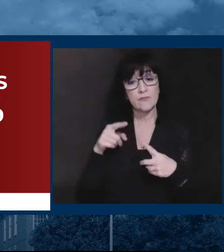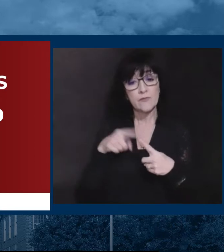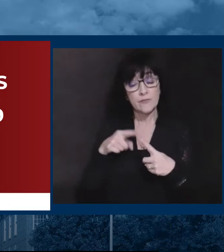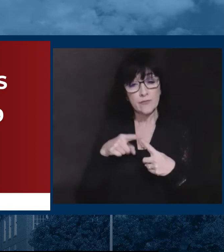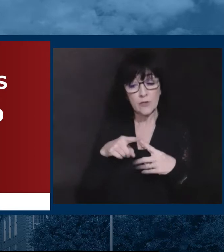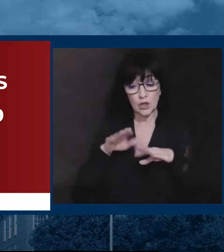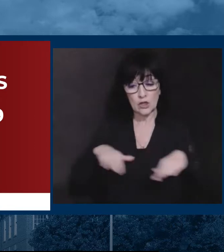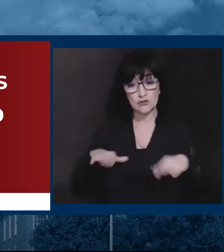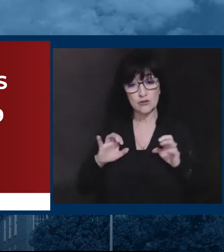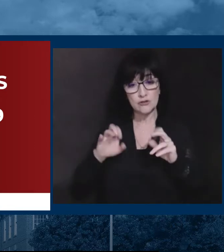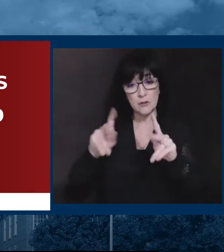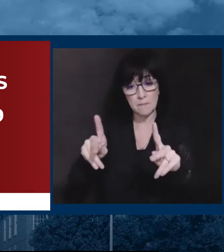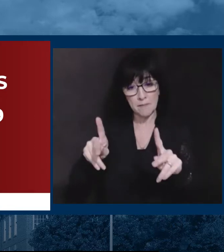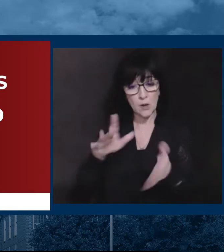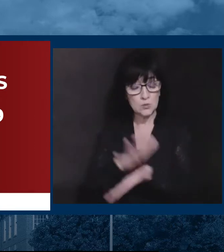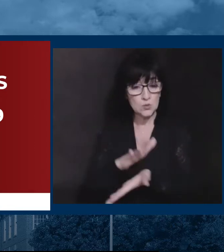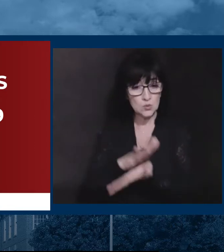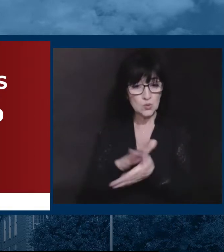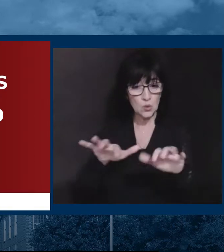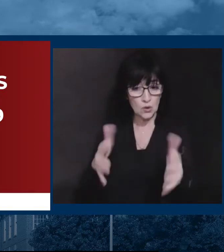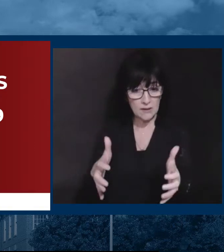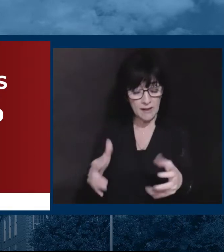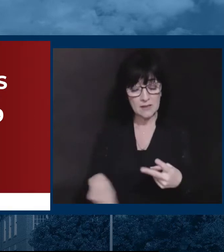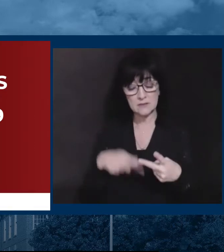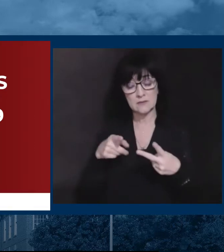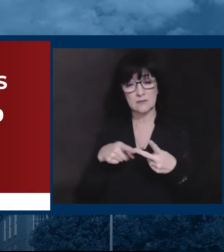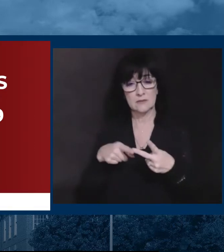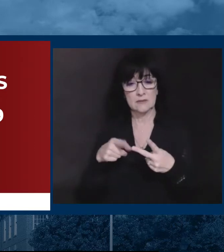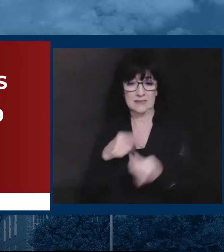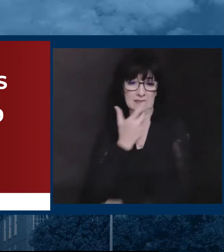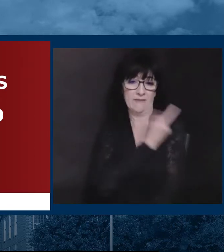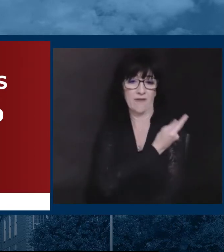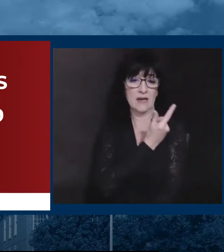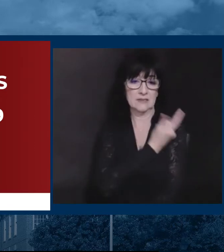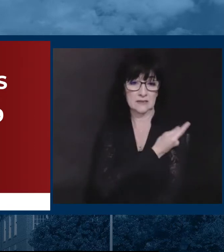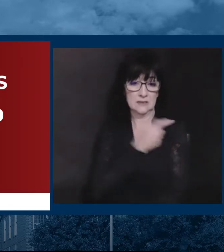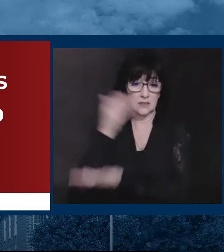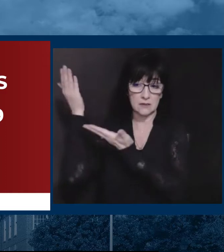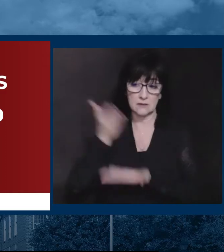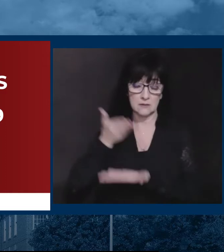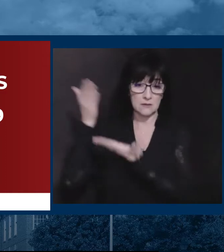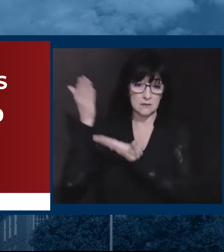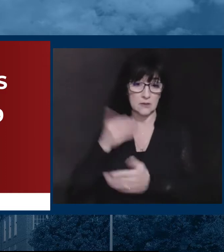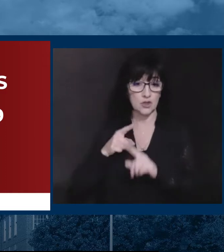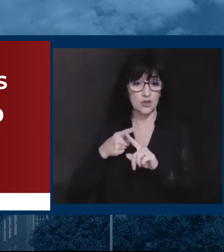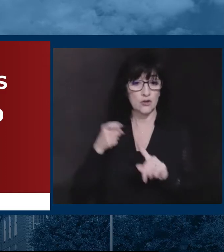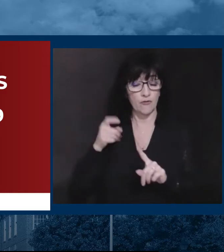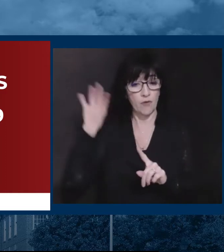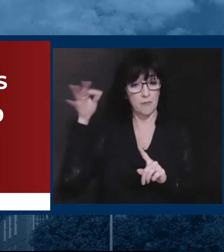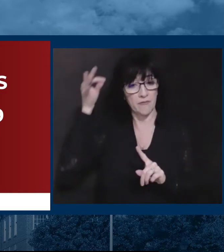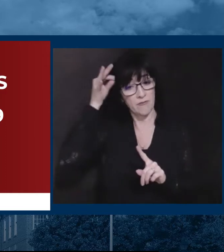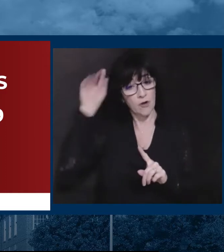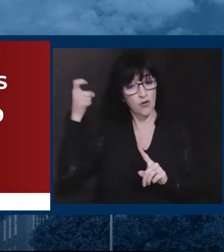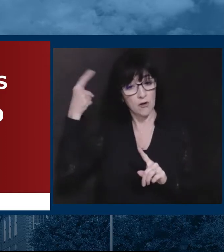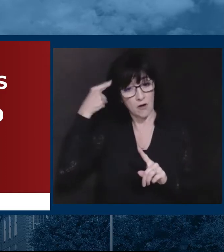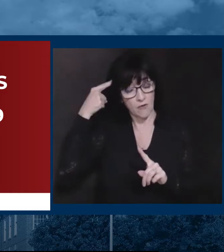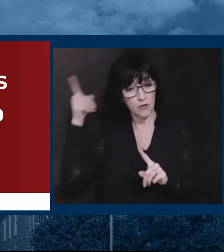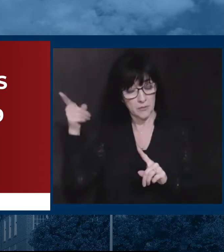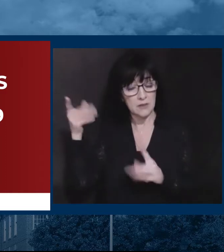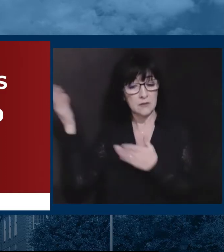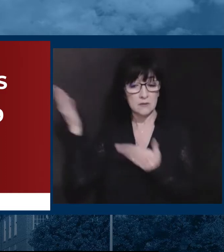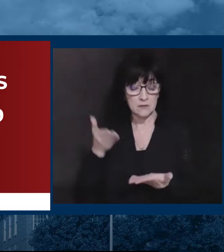we're receiving from the federal government are getting put in the arms of Delawareans